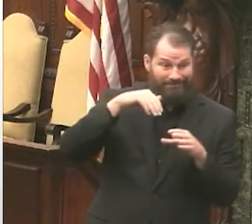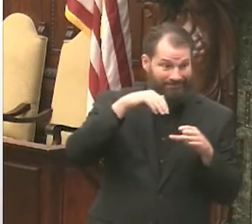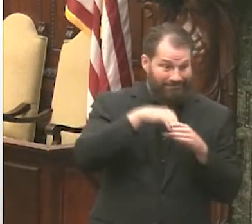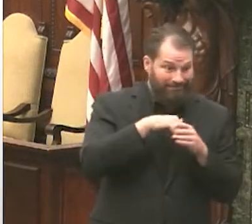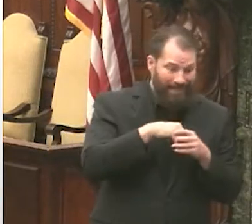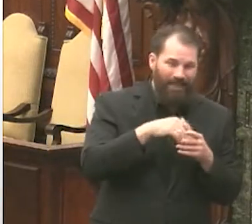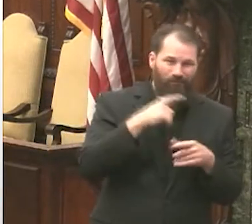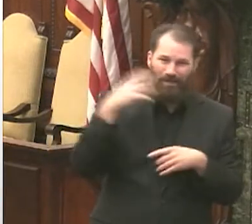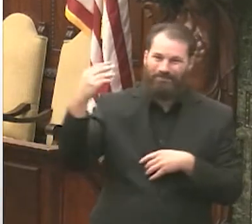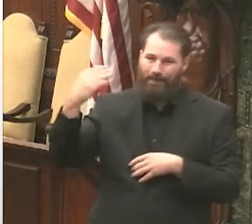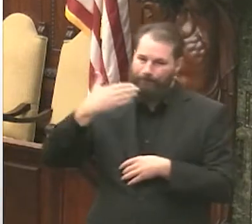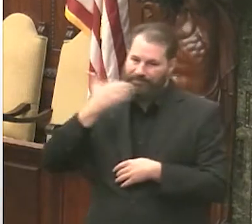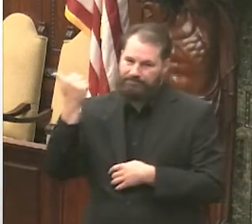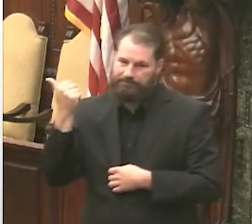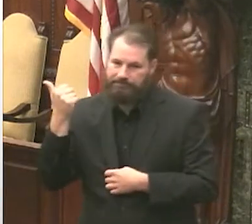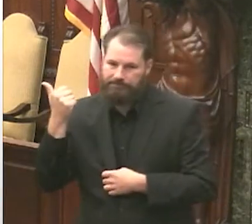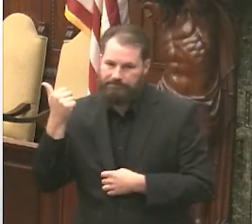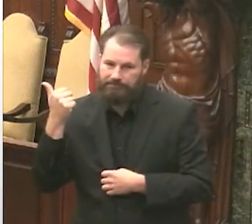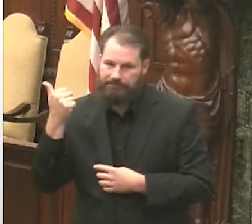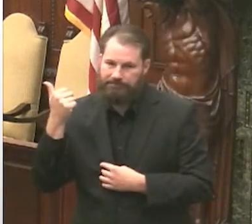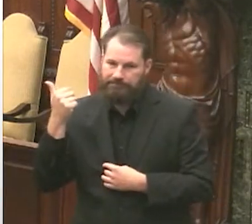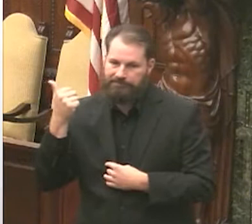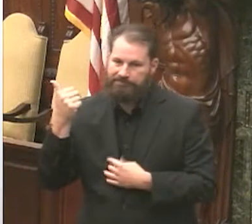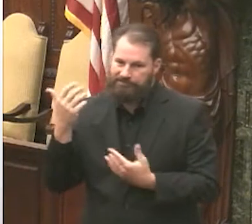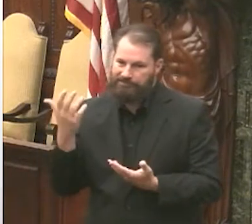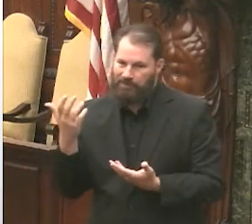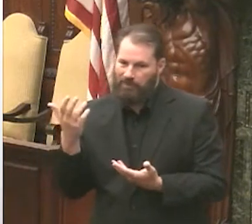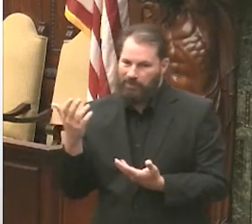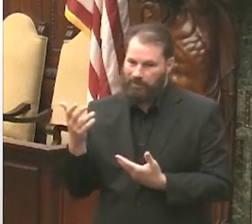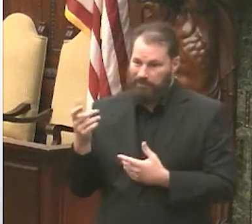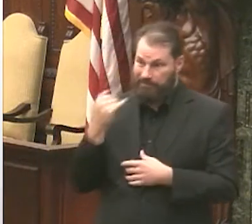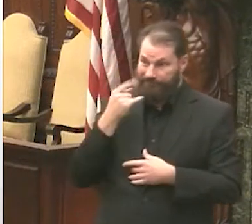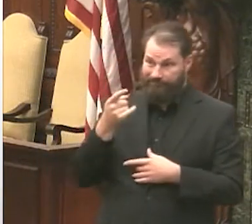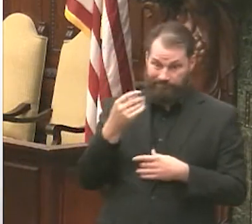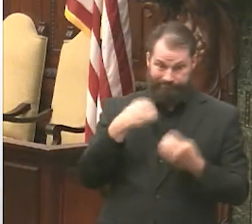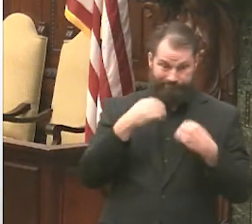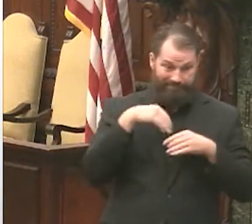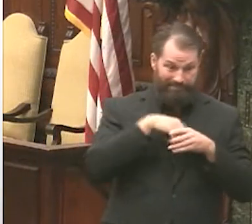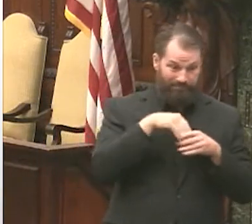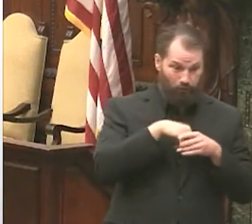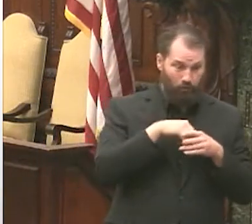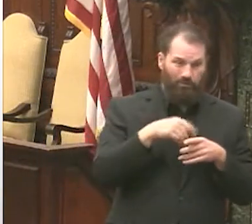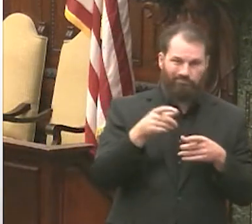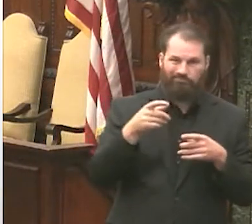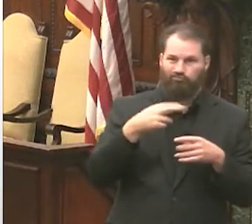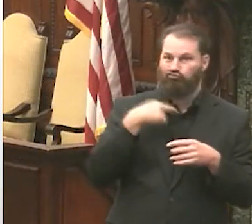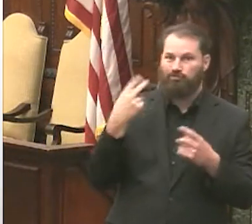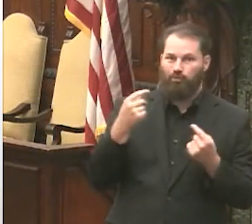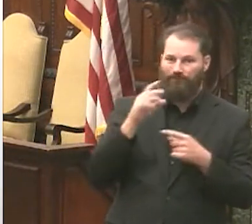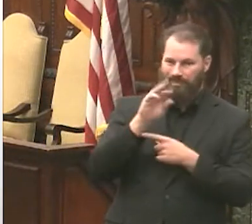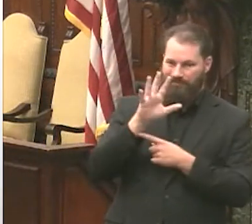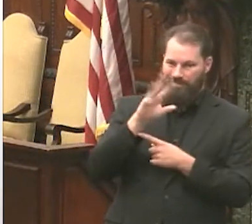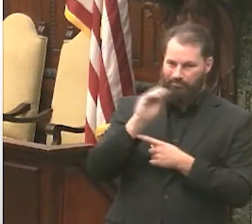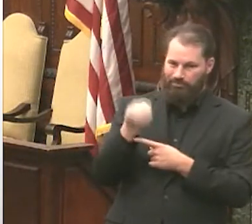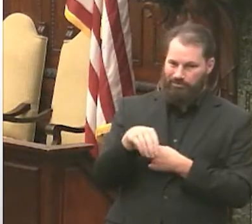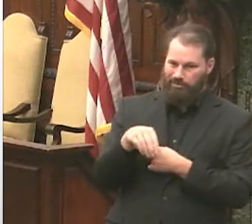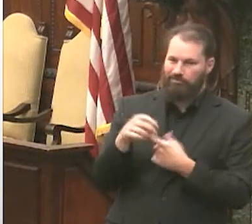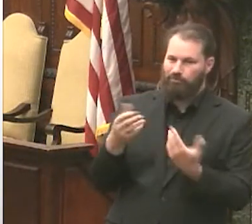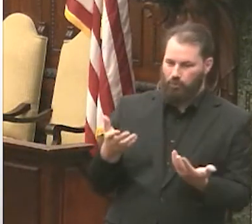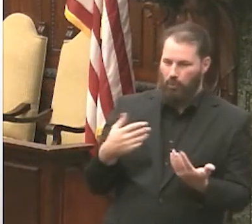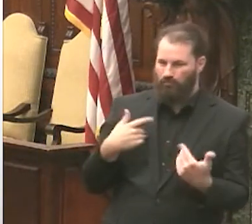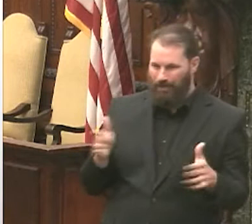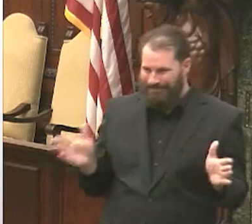we're expanding the opportunity for restaurants to have more diners indoors, we want to encourage restaurants to have outdoor